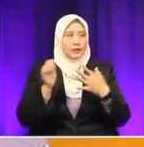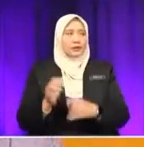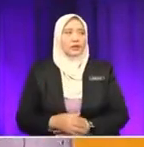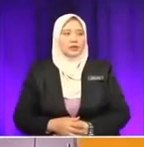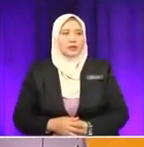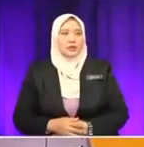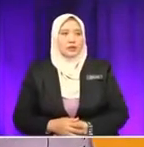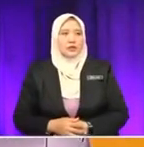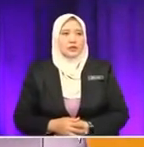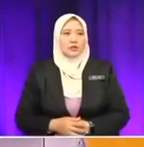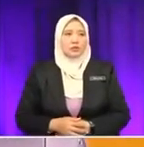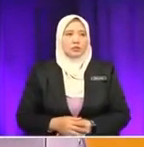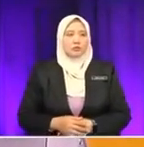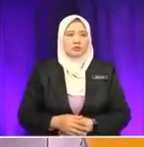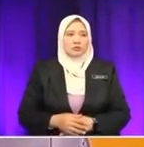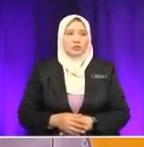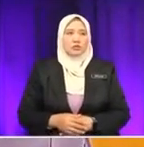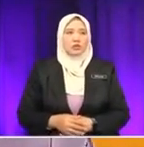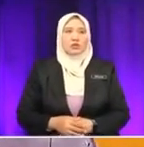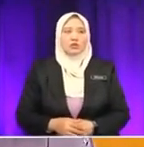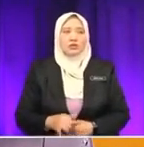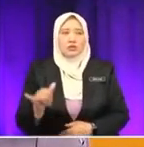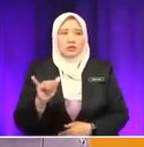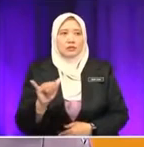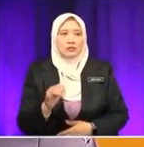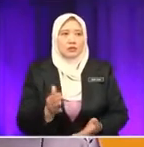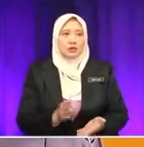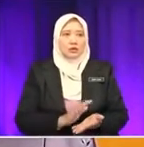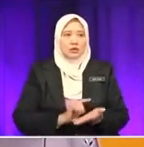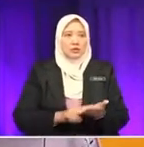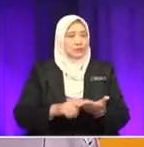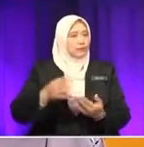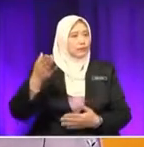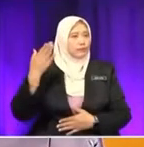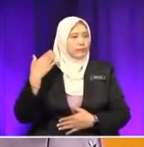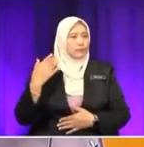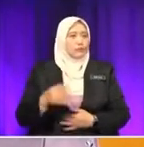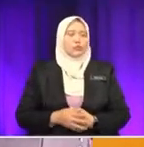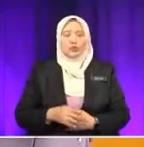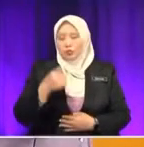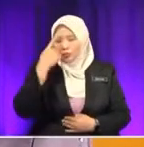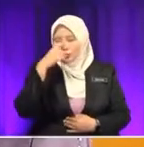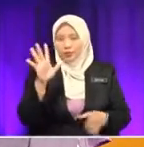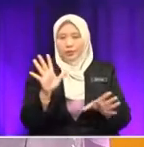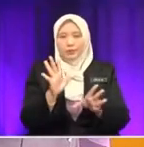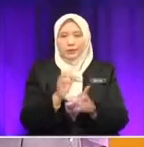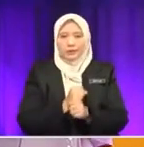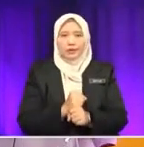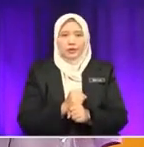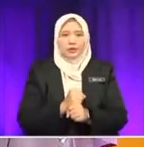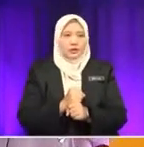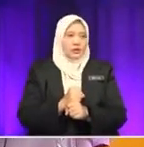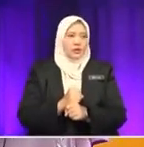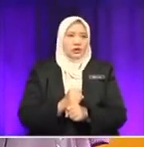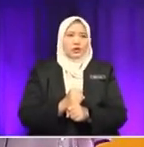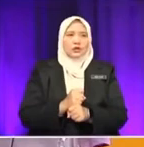early as last year, not this year. But you still have time to practice and to create that chemistry with your partner. Now, Tivia, when it